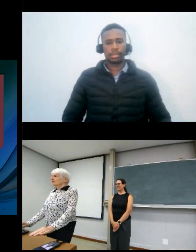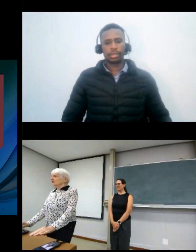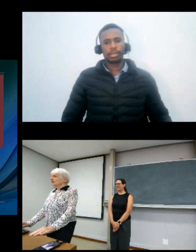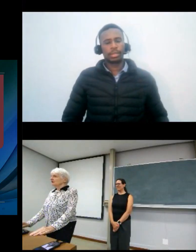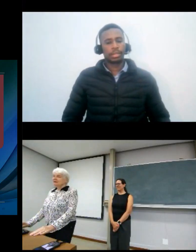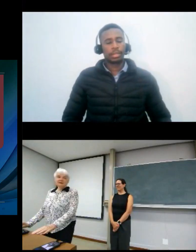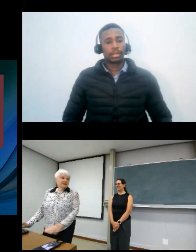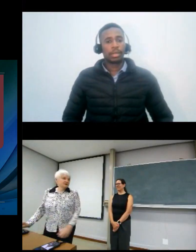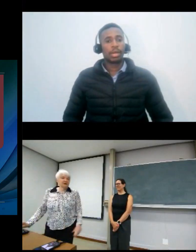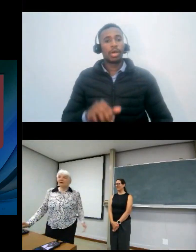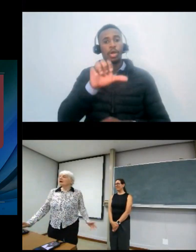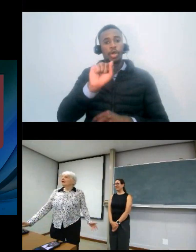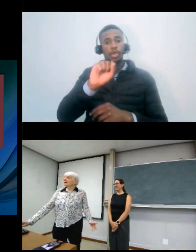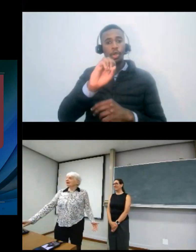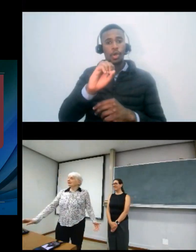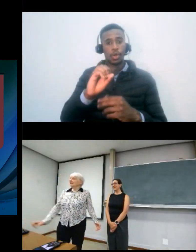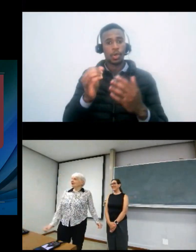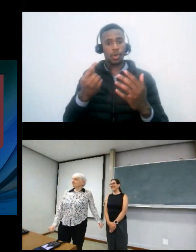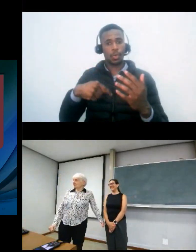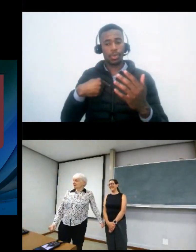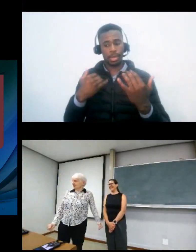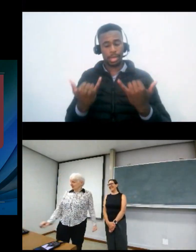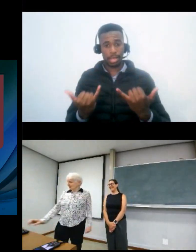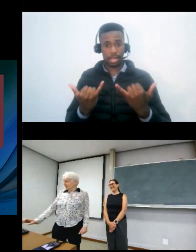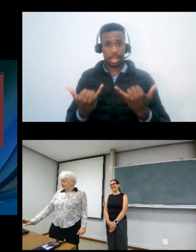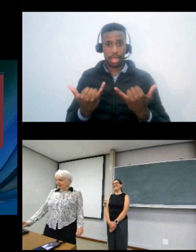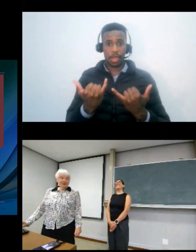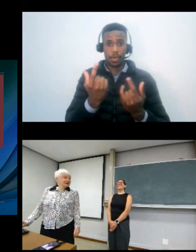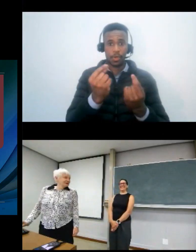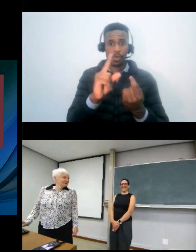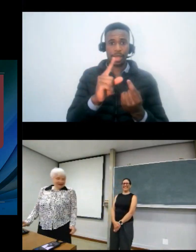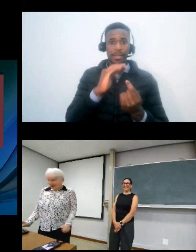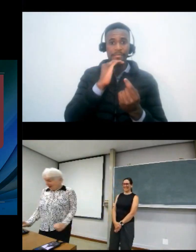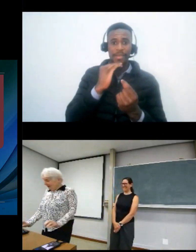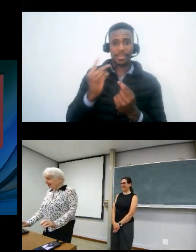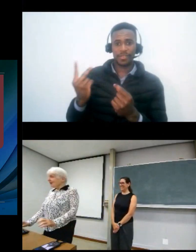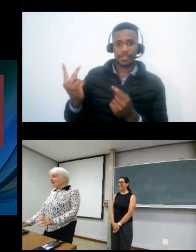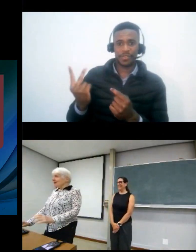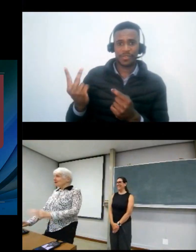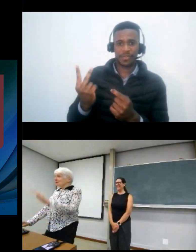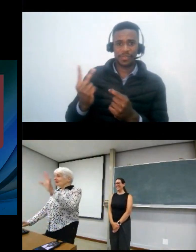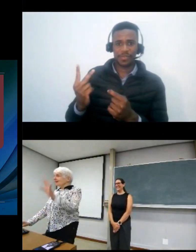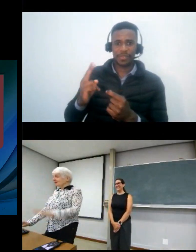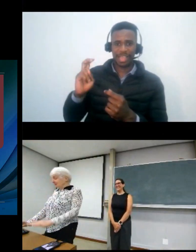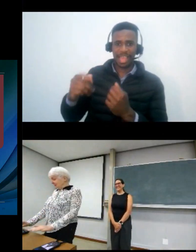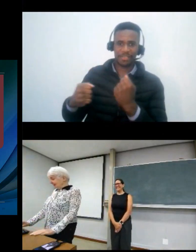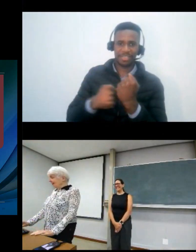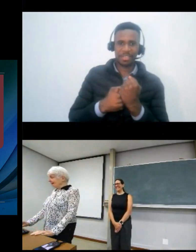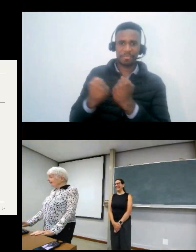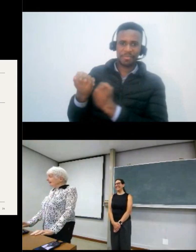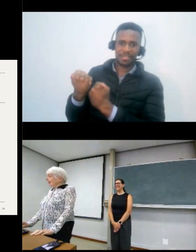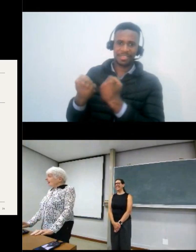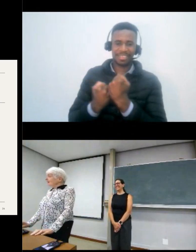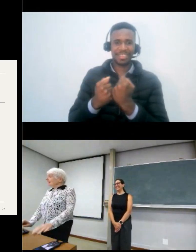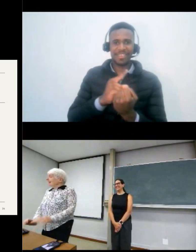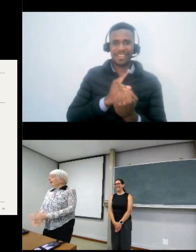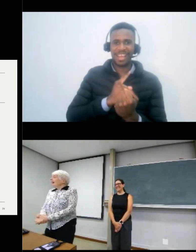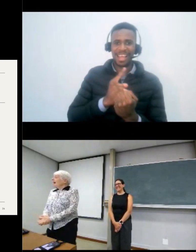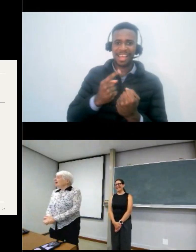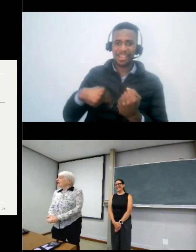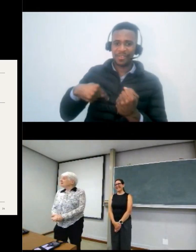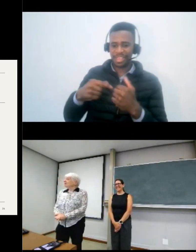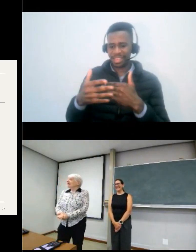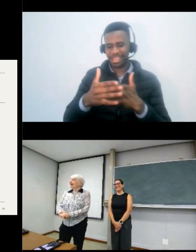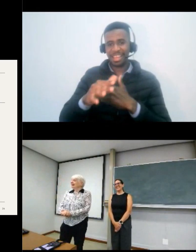So what are we going to do? This is where Kate and I have to give each other support, because this is our life for the next 50 years.